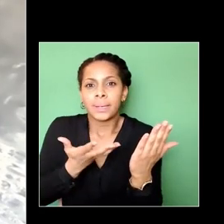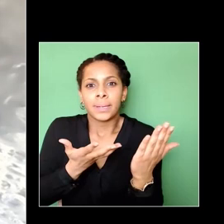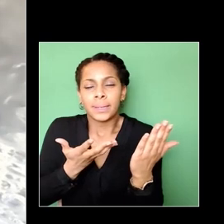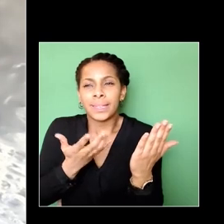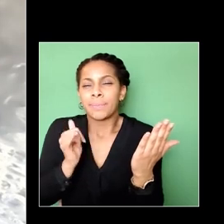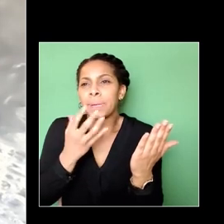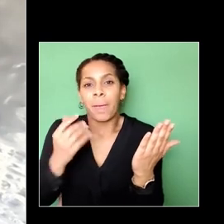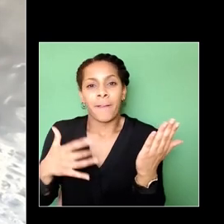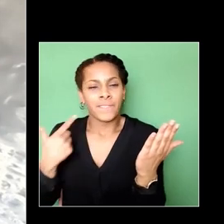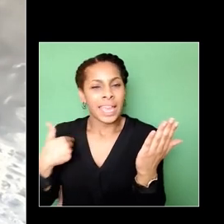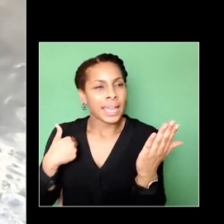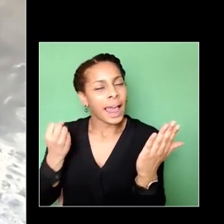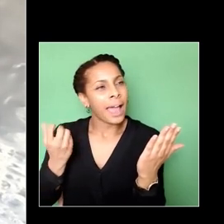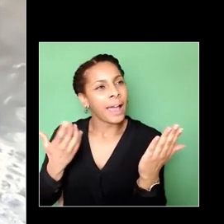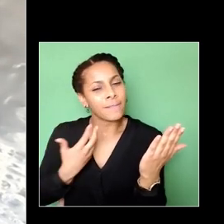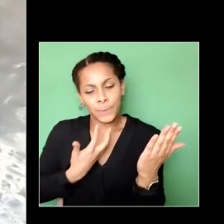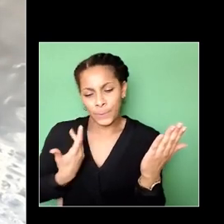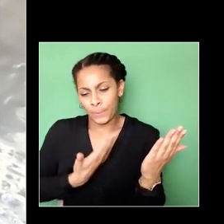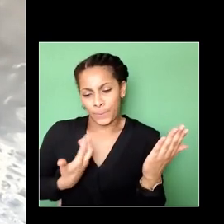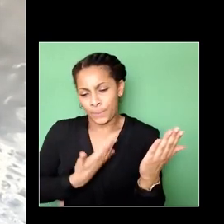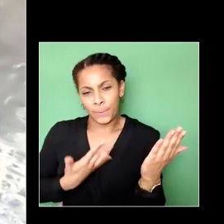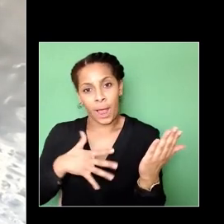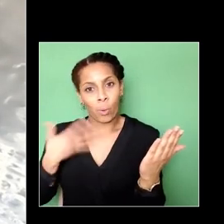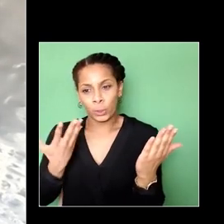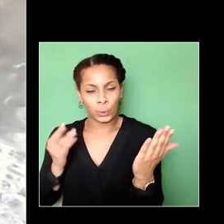I should say, mix my metaphors. But